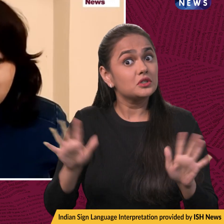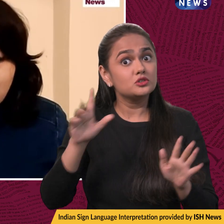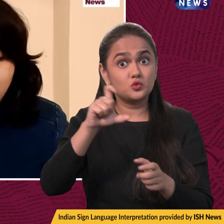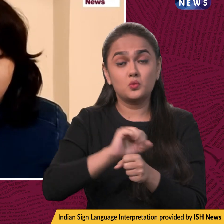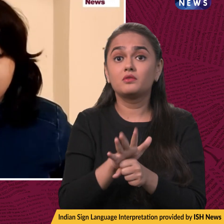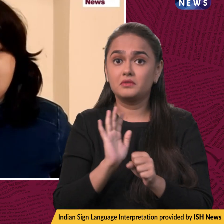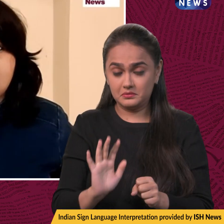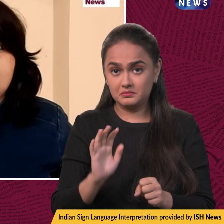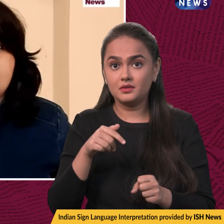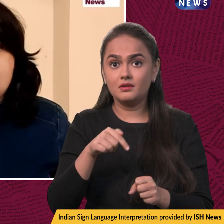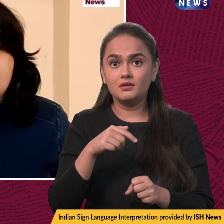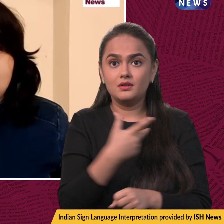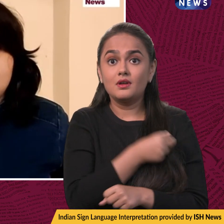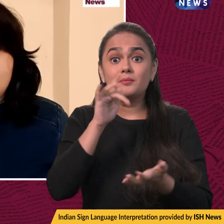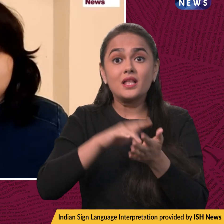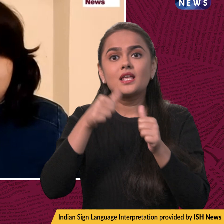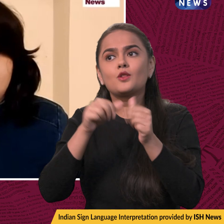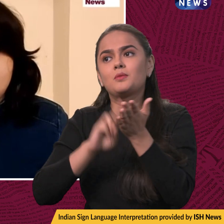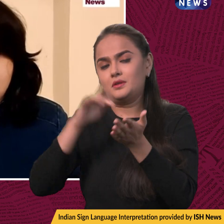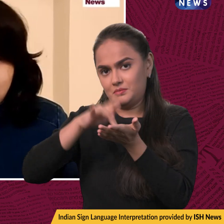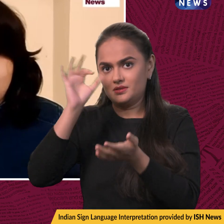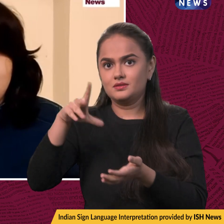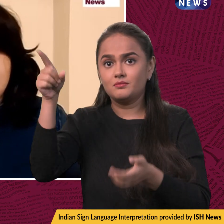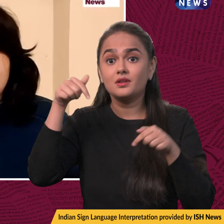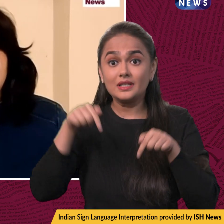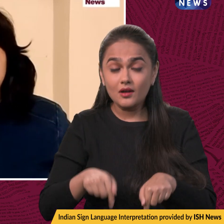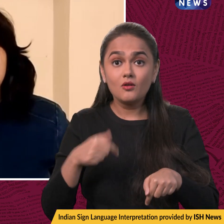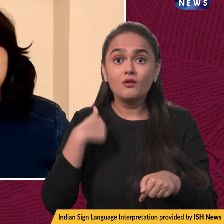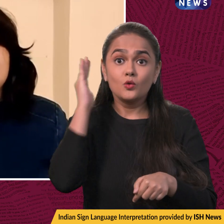doses of COVID vaccines in Andaman and